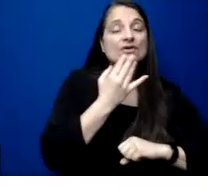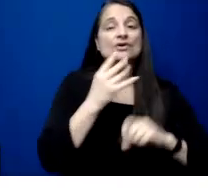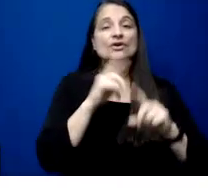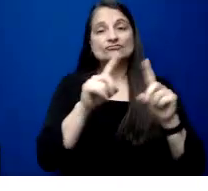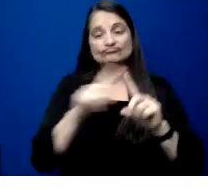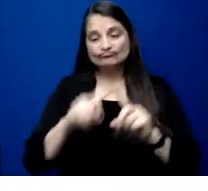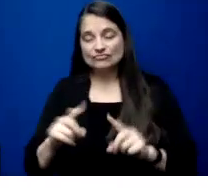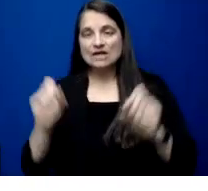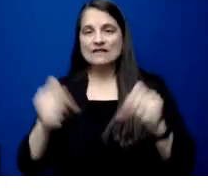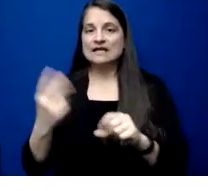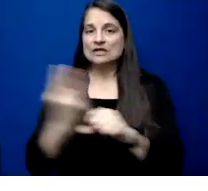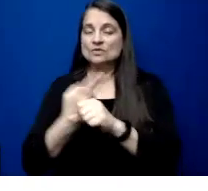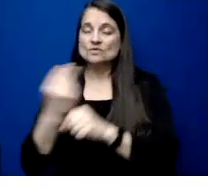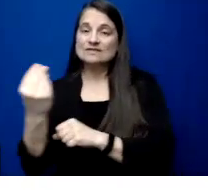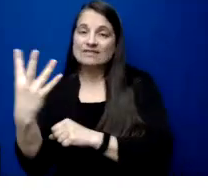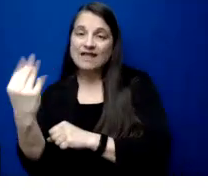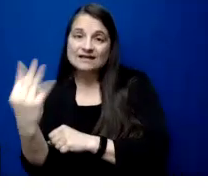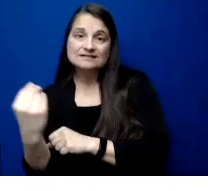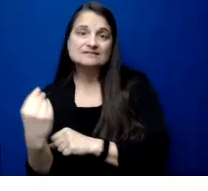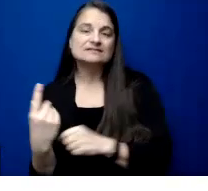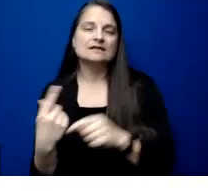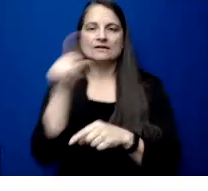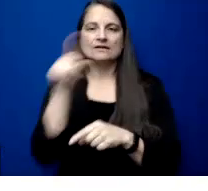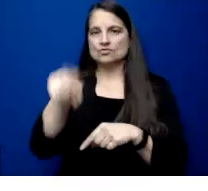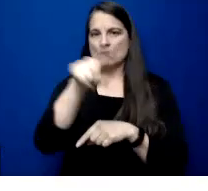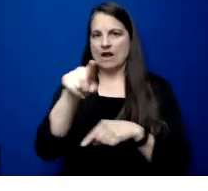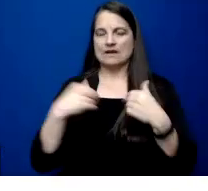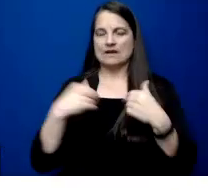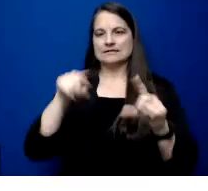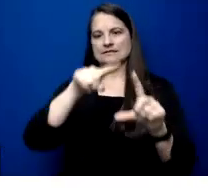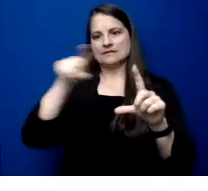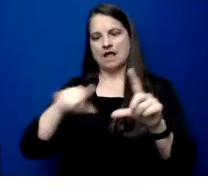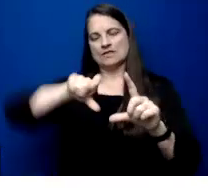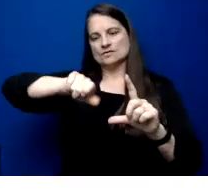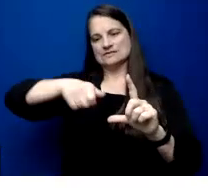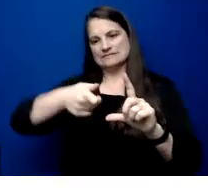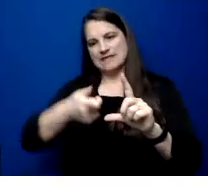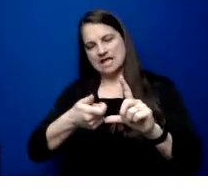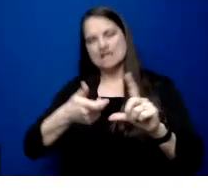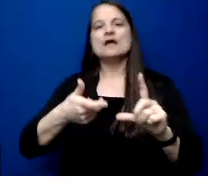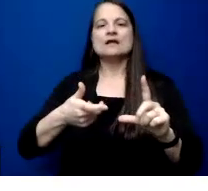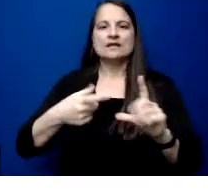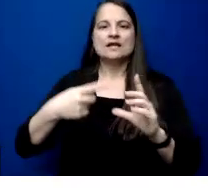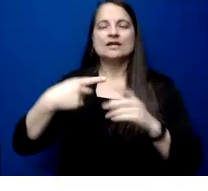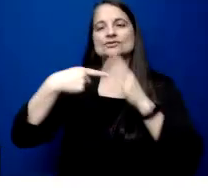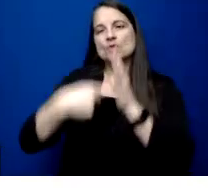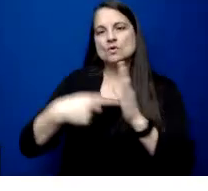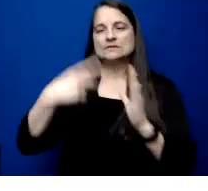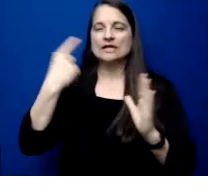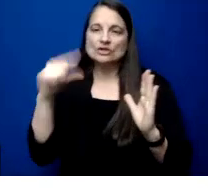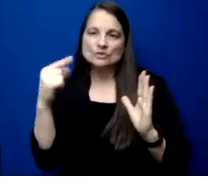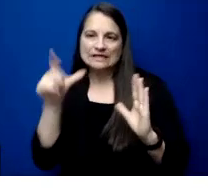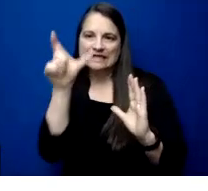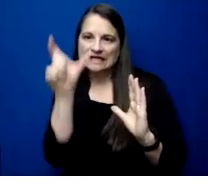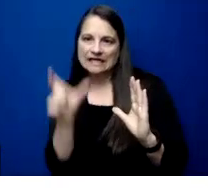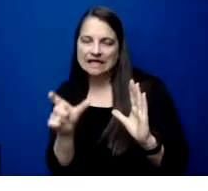use lights. So there's a round one here that has a dial that you spin. And it shows a green chunk of time. And